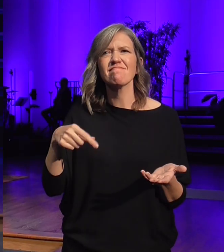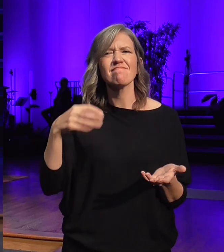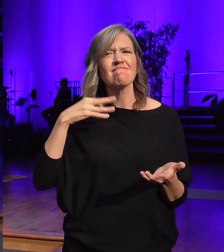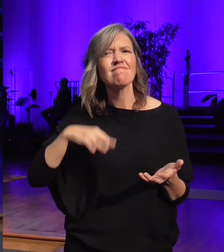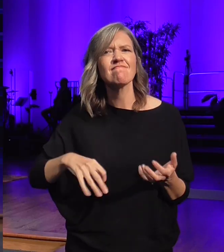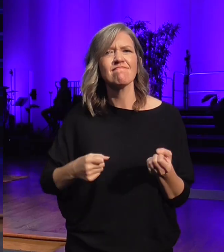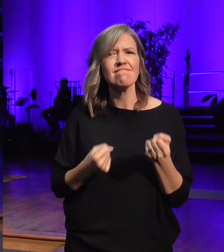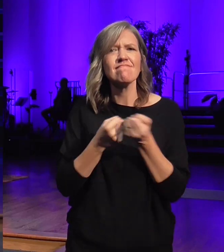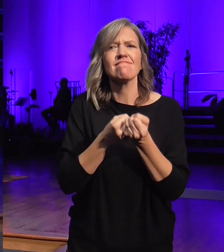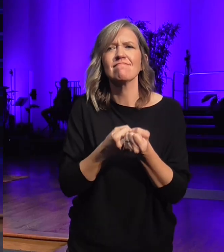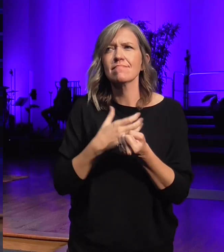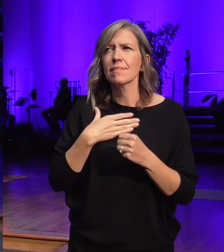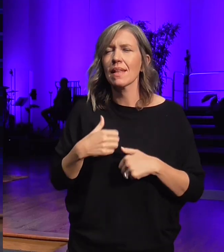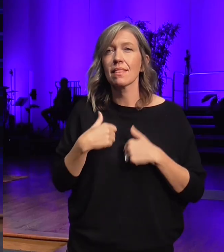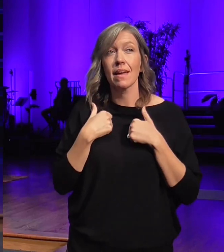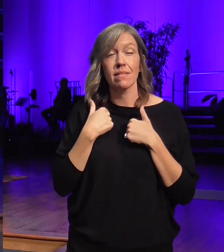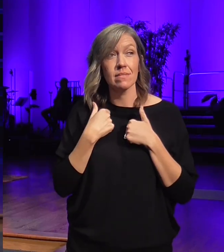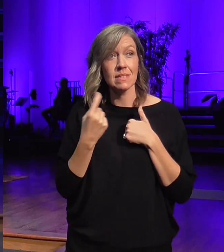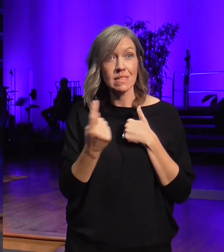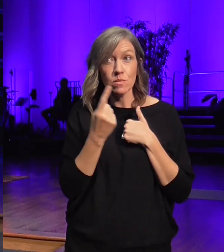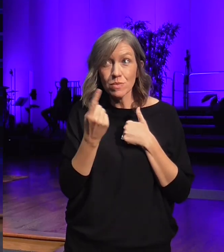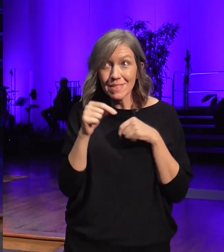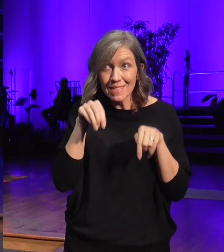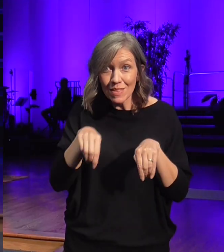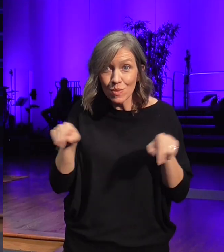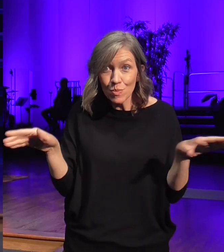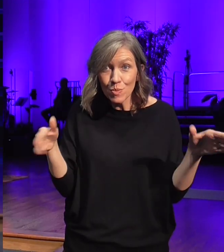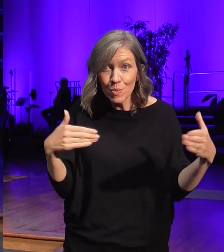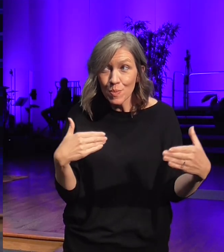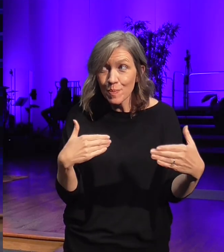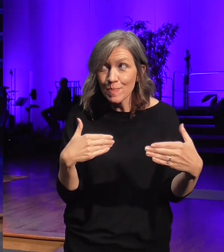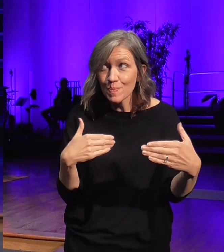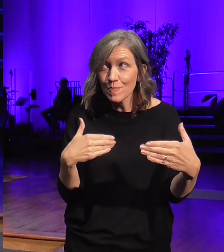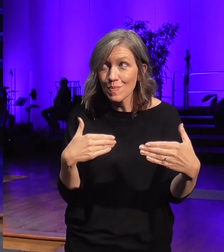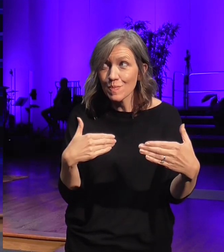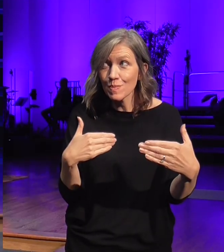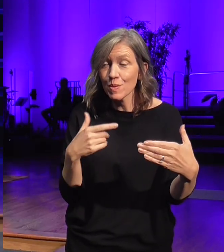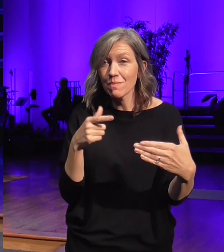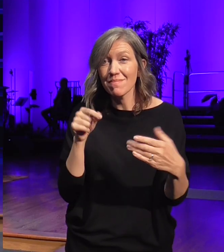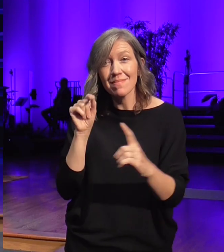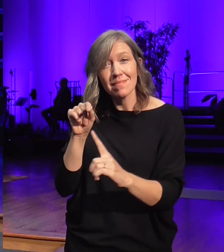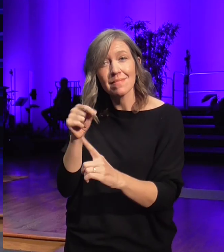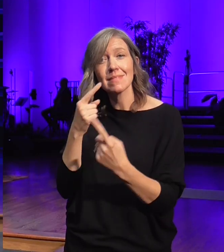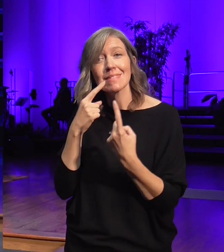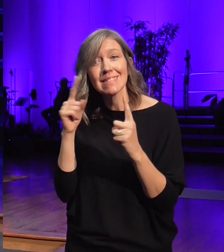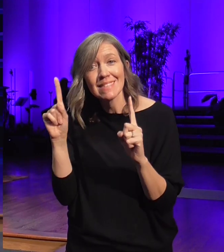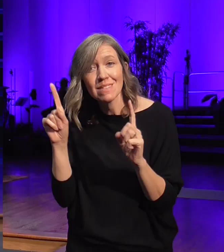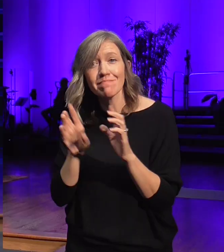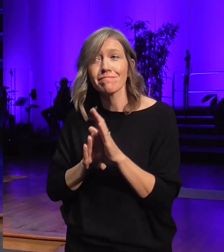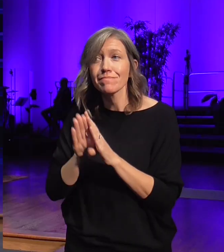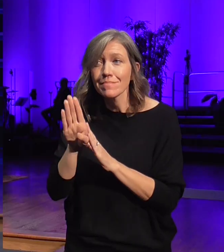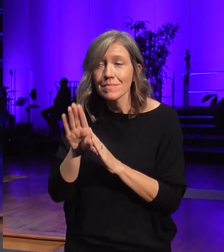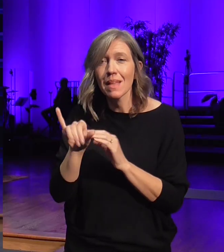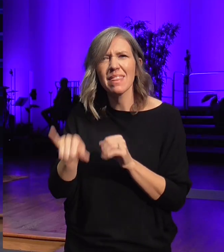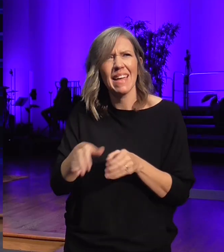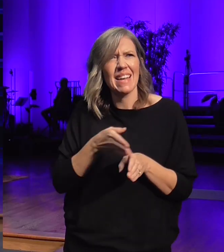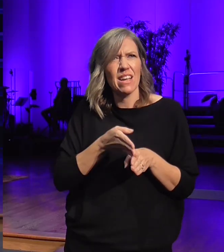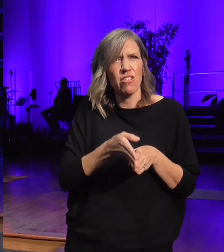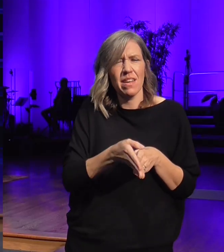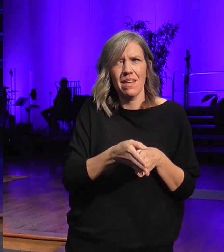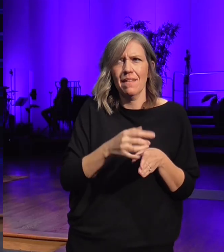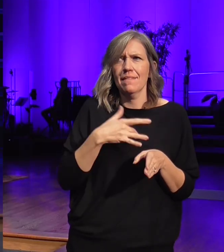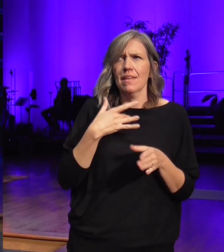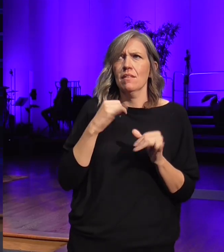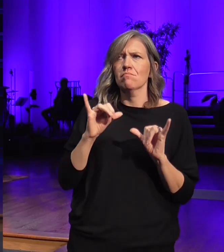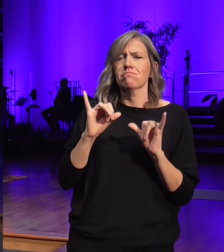there's someone maybe in this very room who's succeeding and thriving in that area, and we